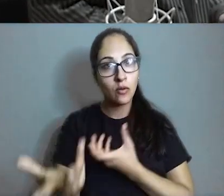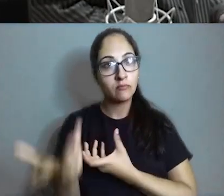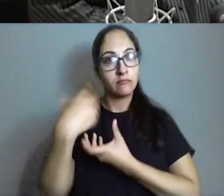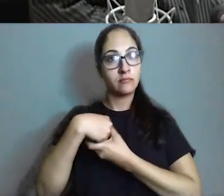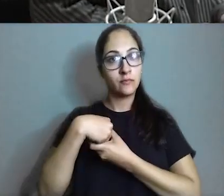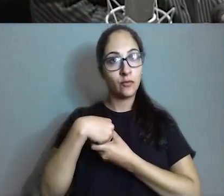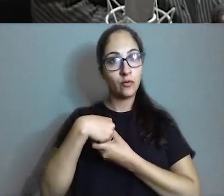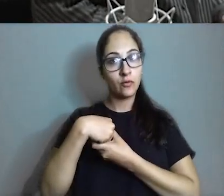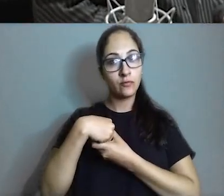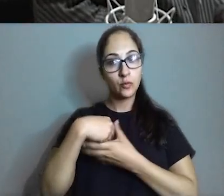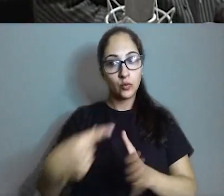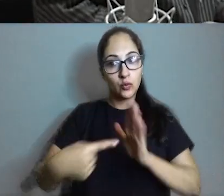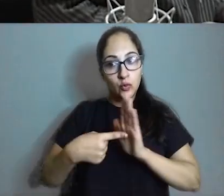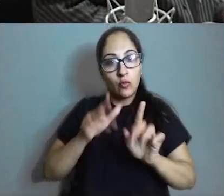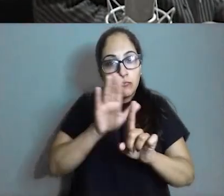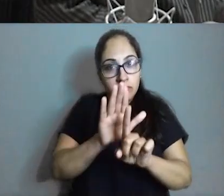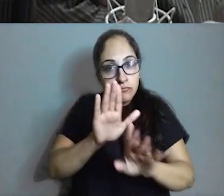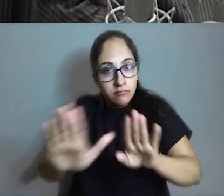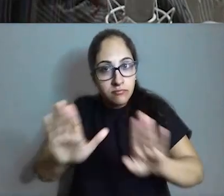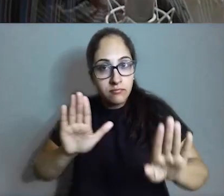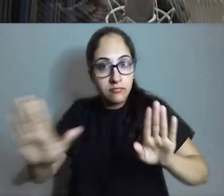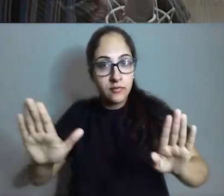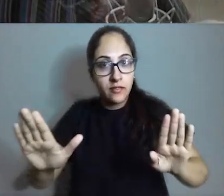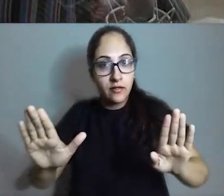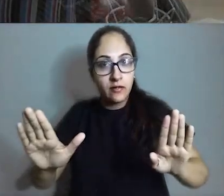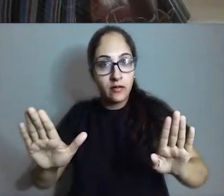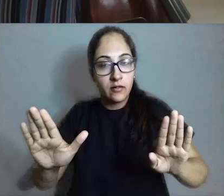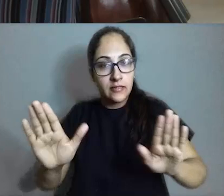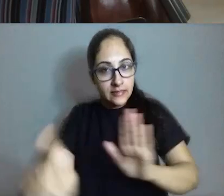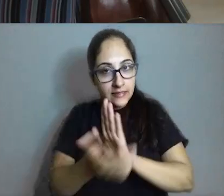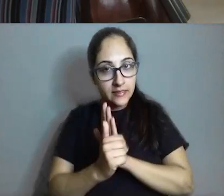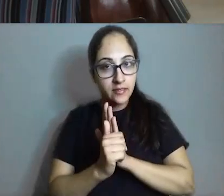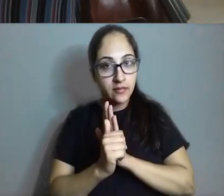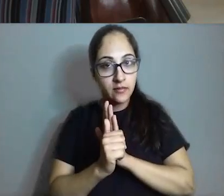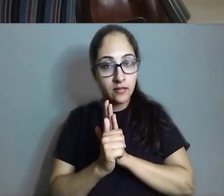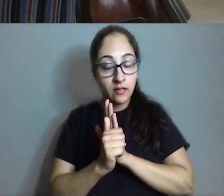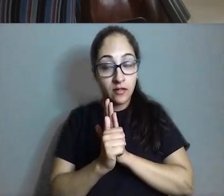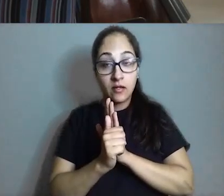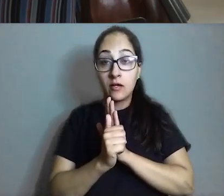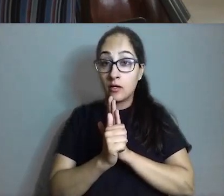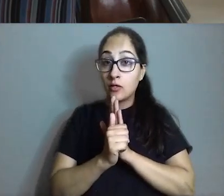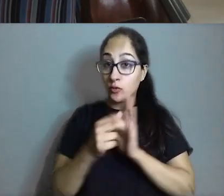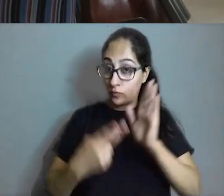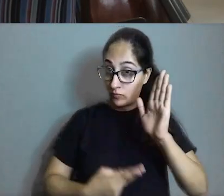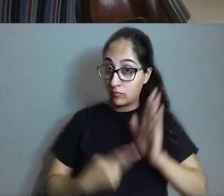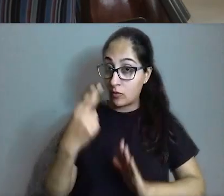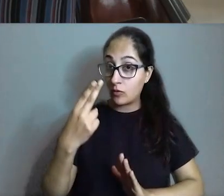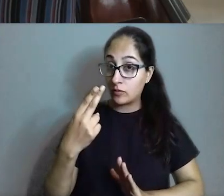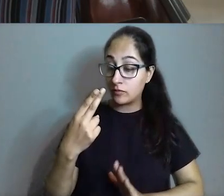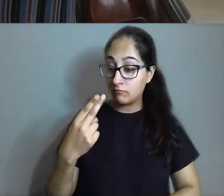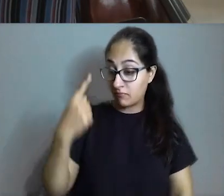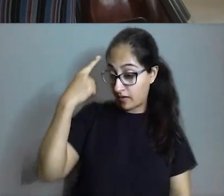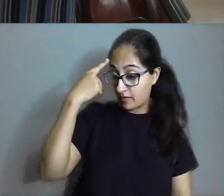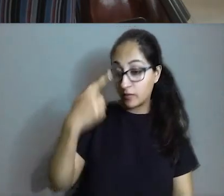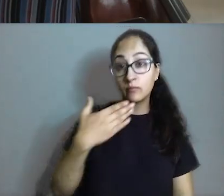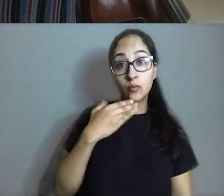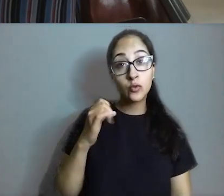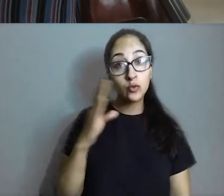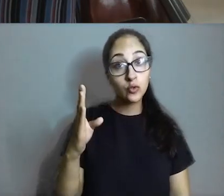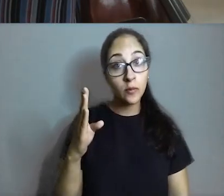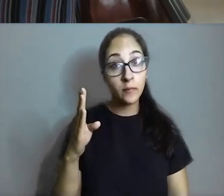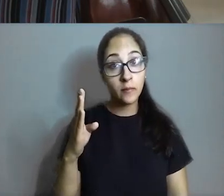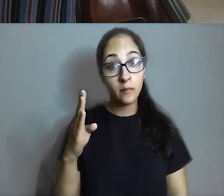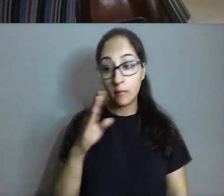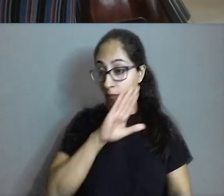those voices and to have a shared voice, a one voice of the Jamaat worldwide to be able to present on that day. There were many, many